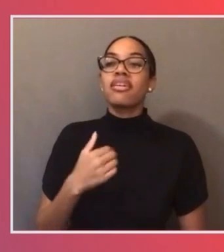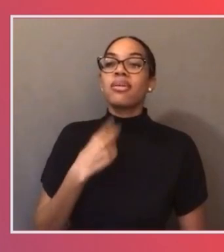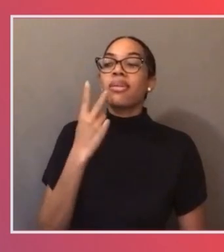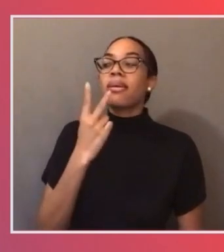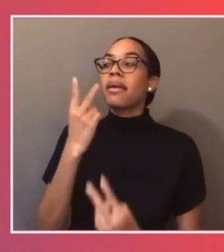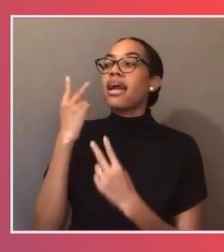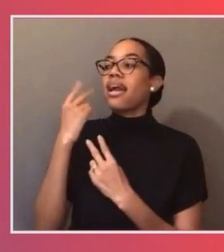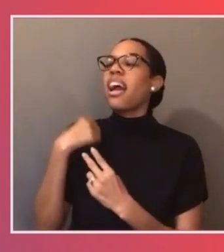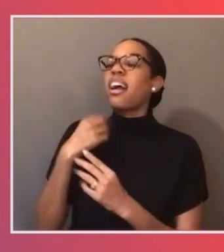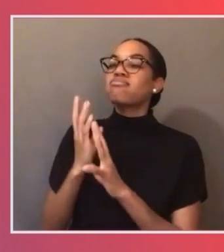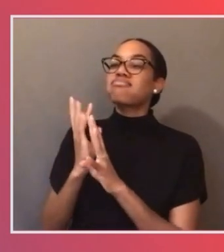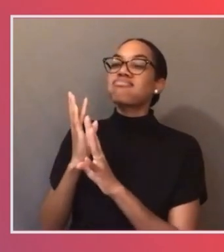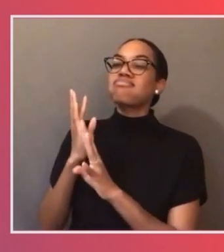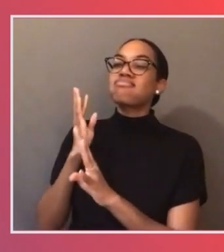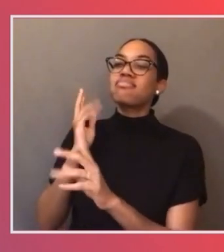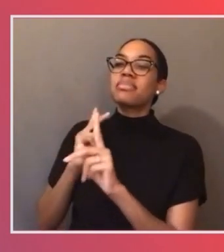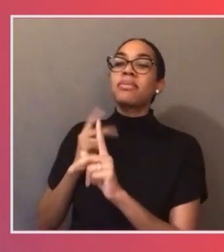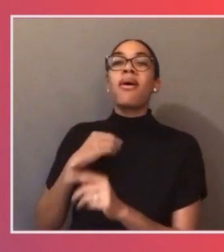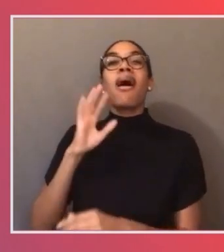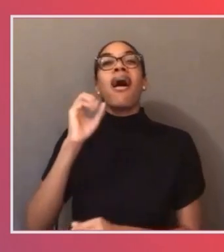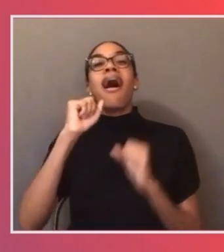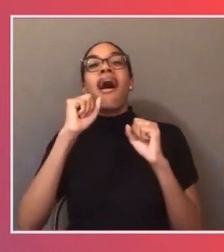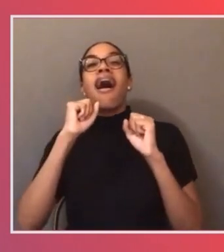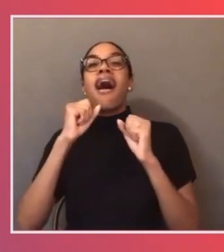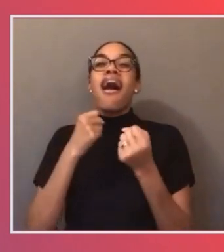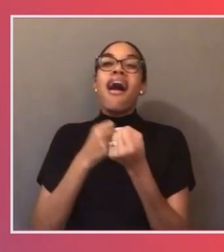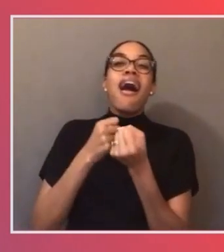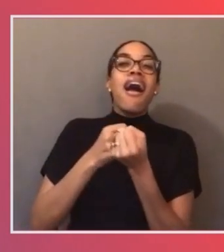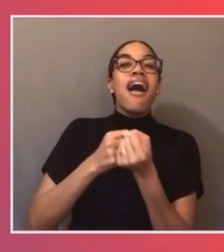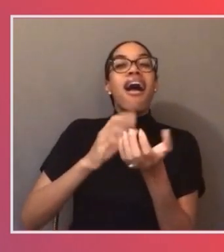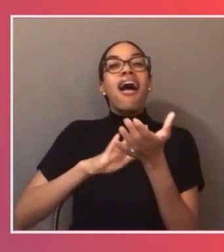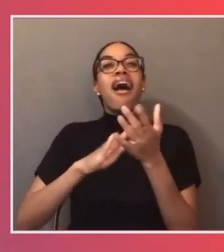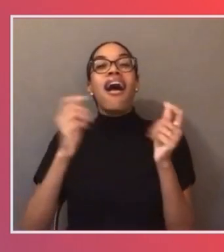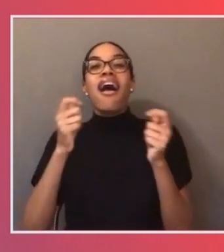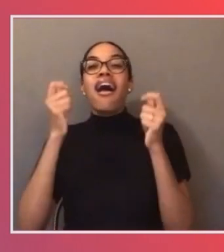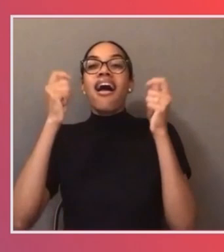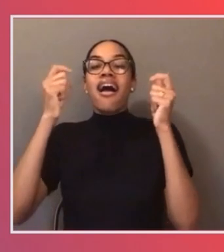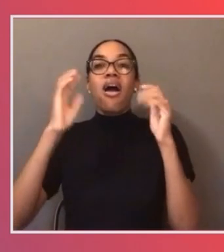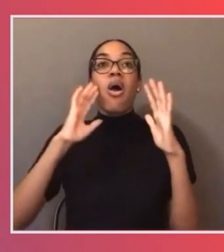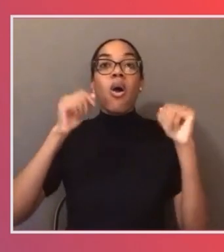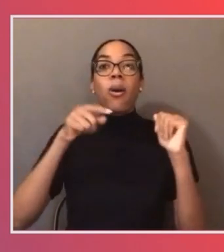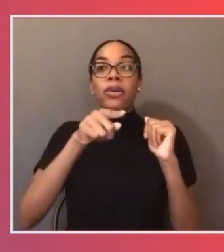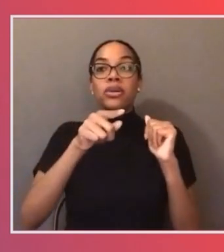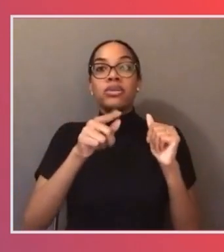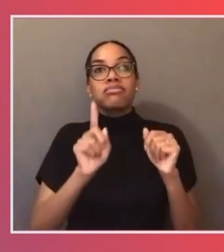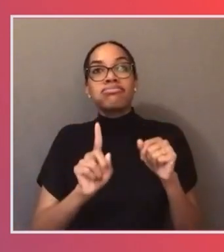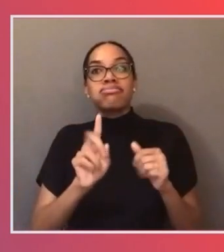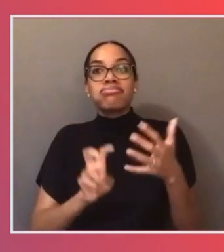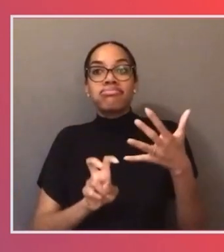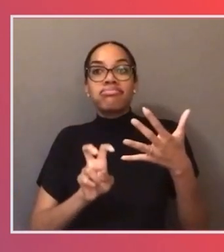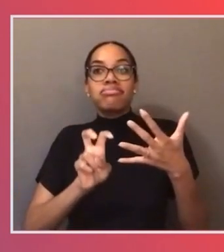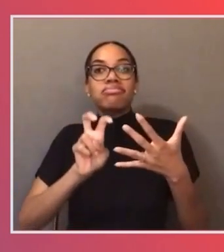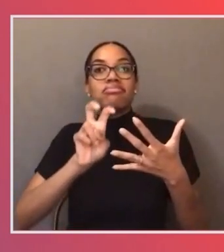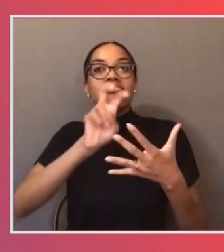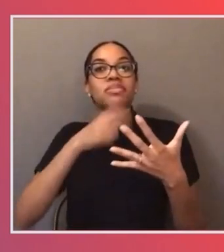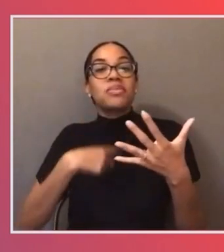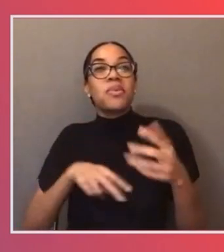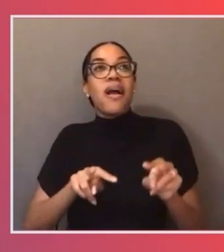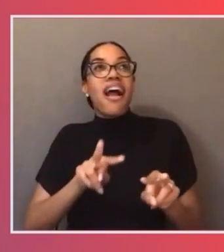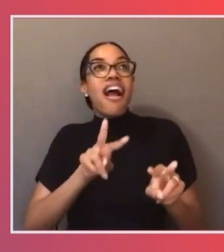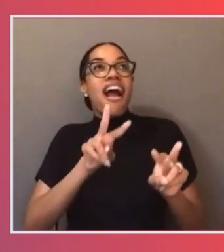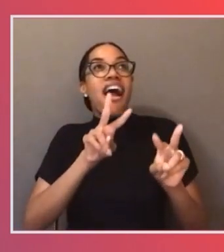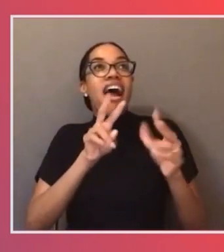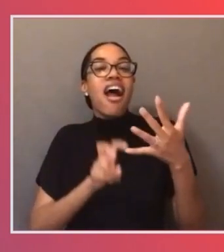and are expecting that we're going to use the strength of our voice when we're in that room, and in that way represent and know